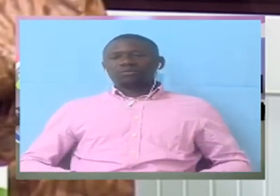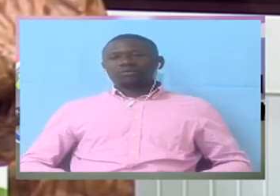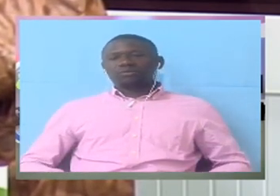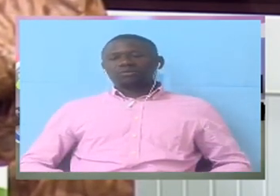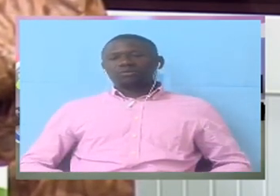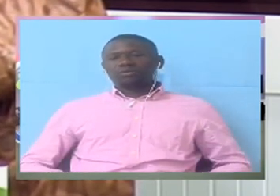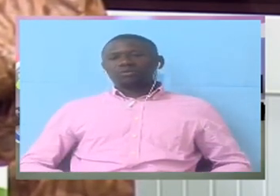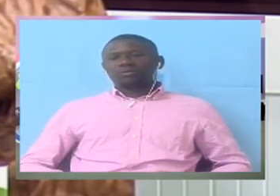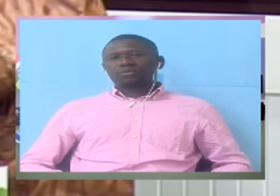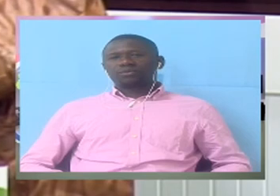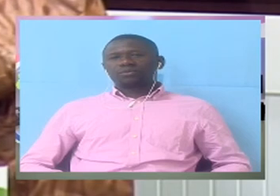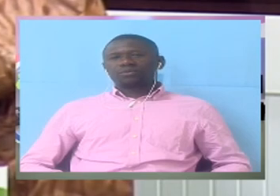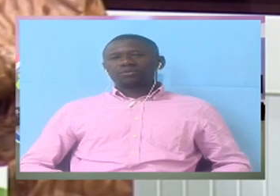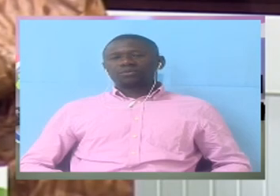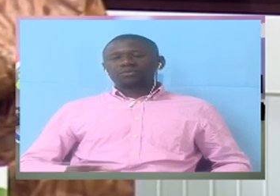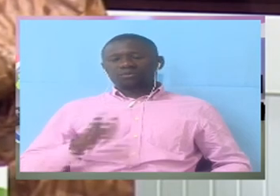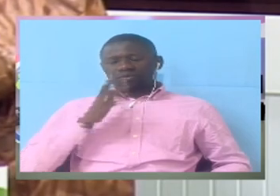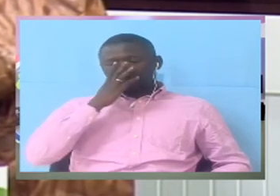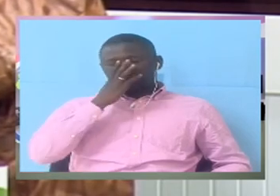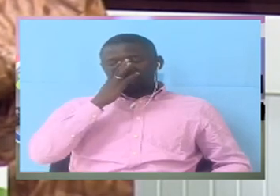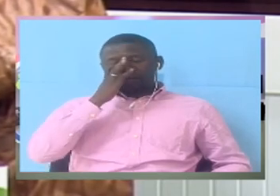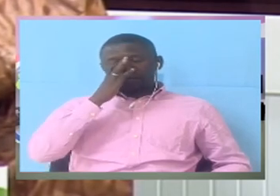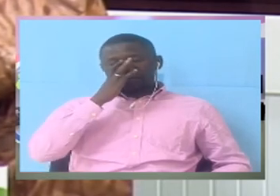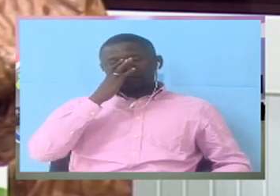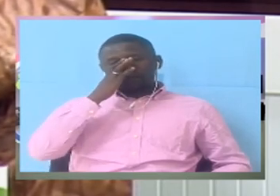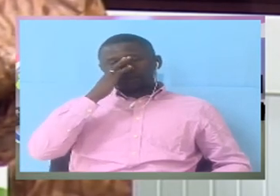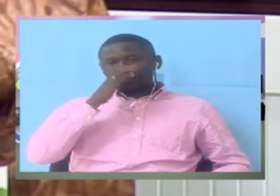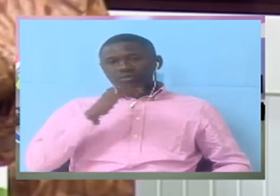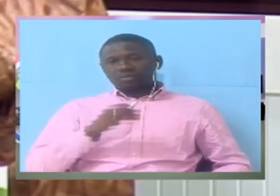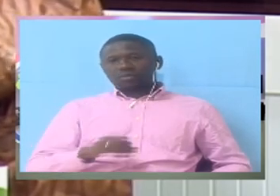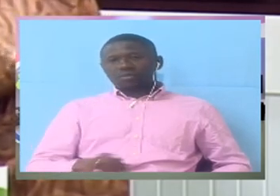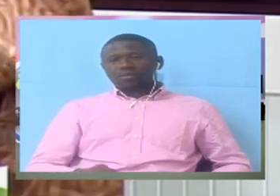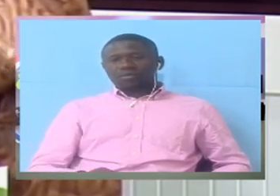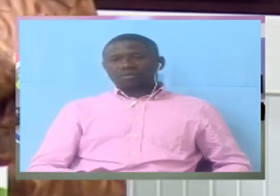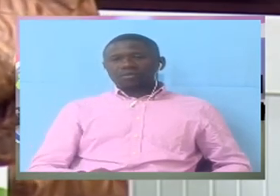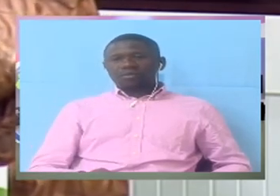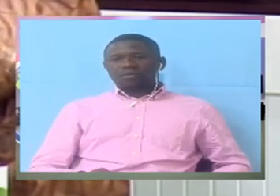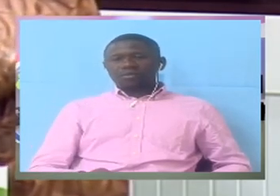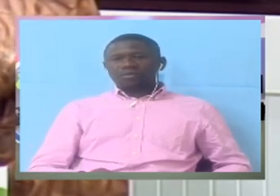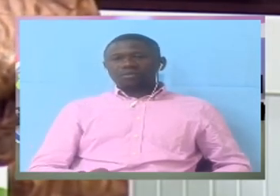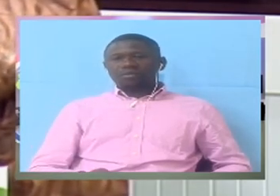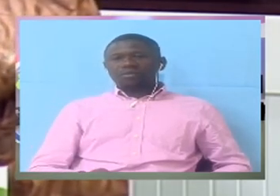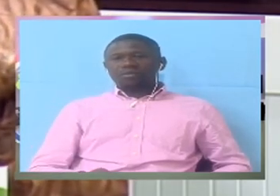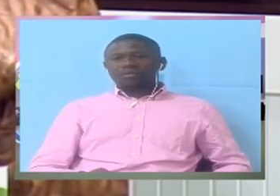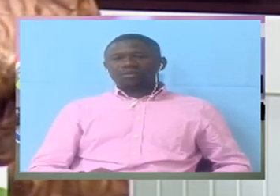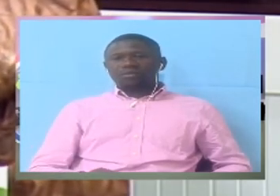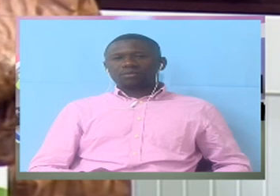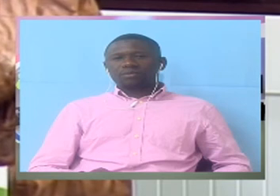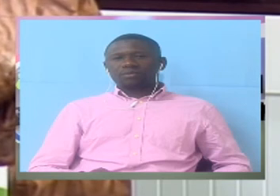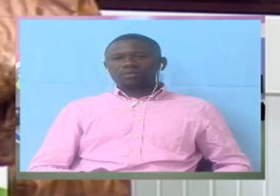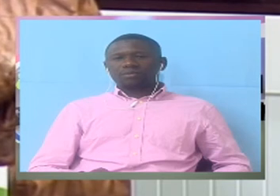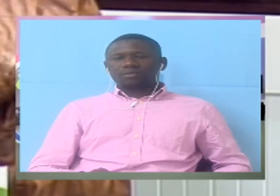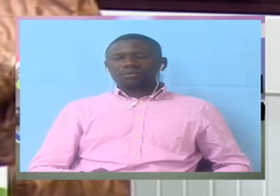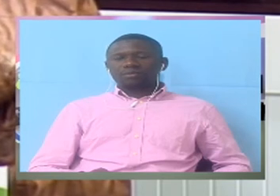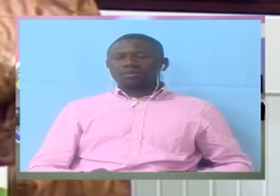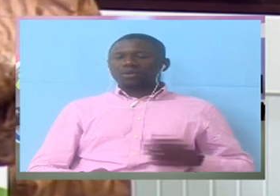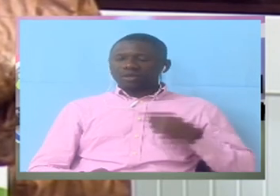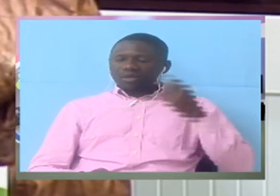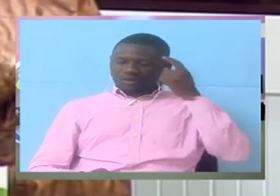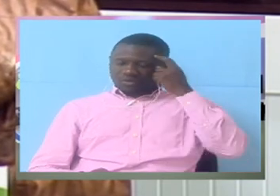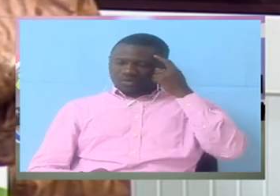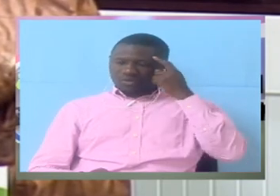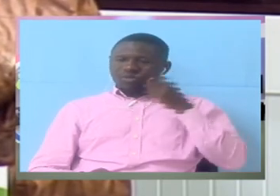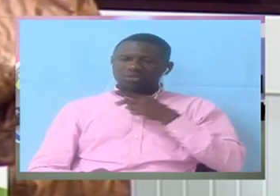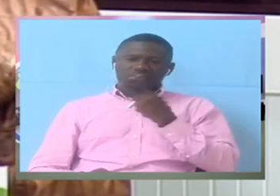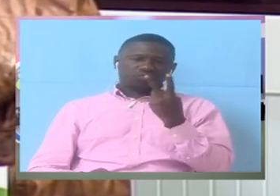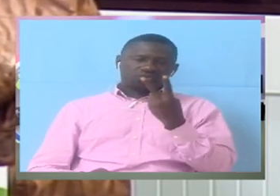kafunye refo kabriba be mal tu come lawyer kanal jube jigal. No. I thought you meant lotanye ngai mo floor fo won ko ole lotanye. This lawyer stood